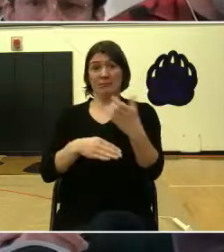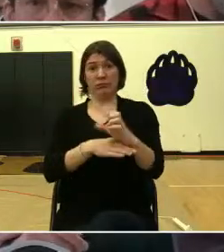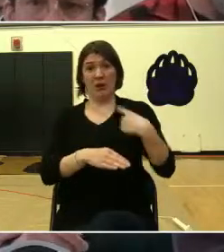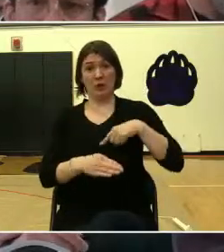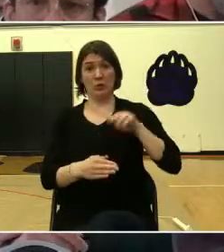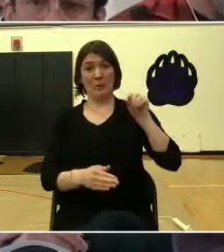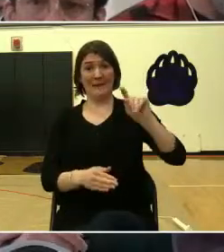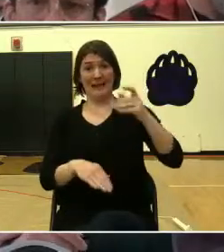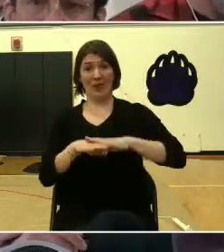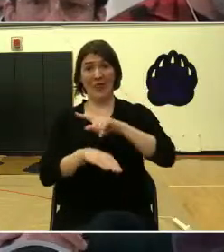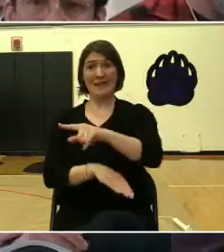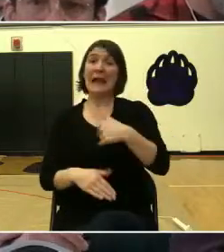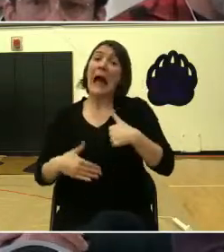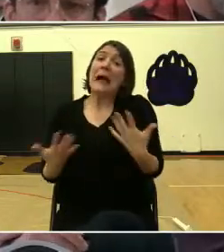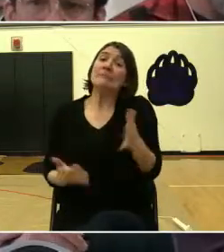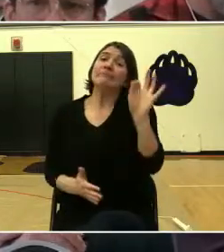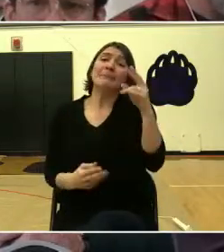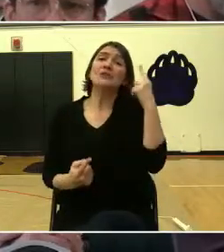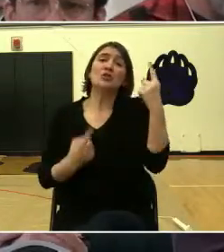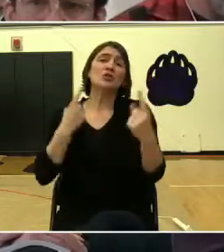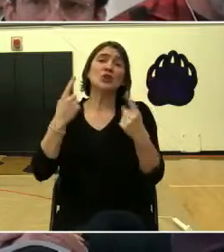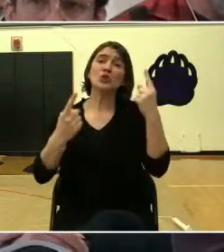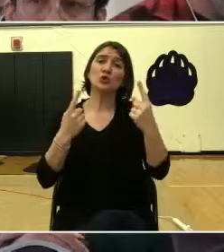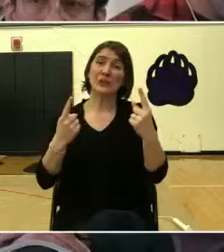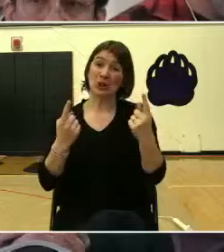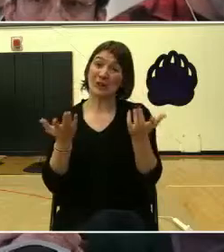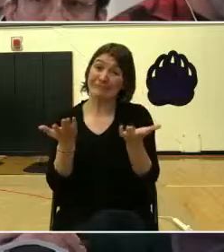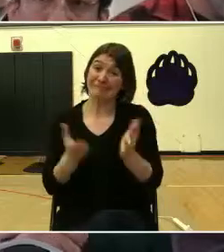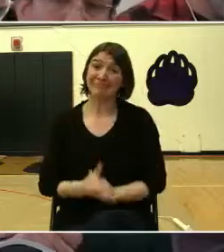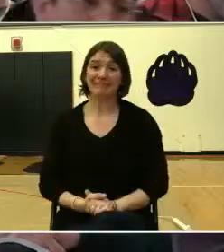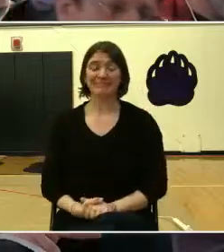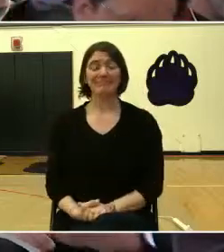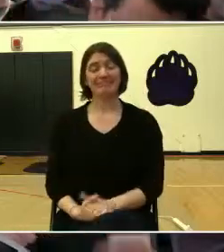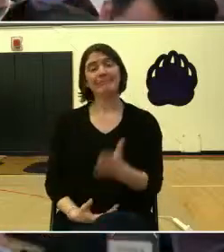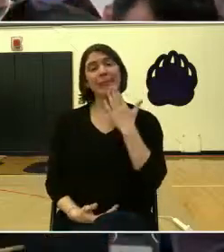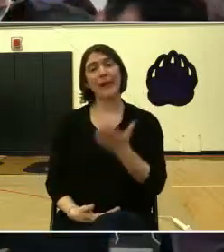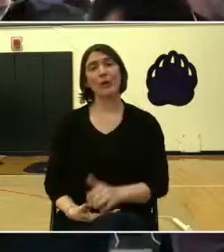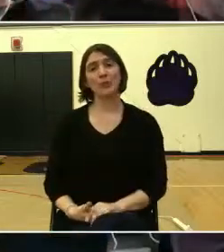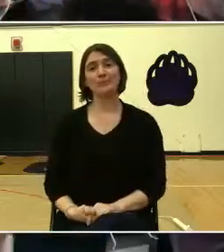considering in these in this budget thank